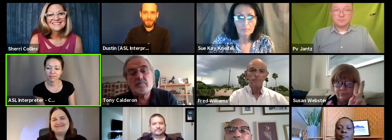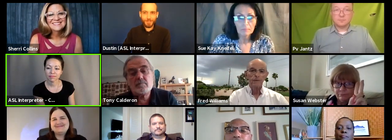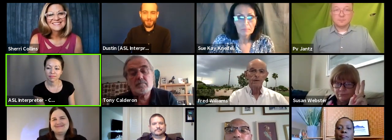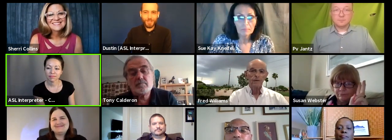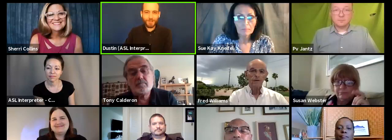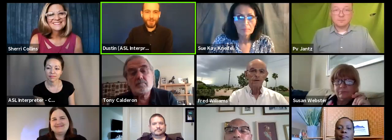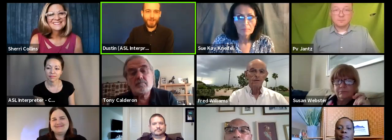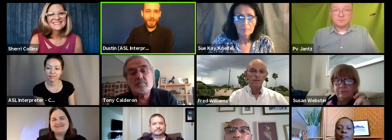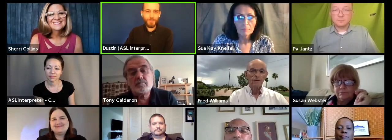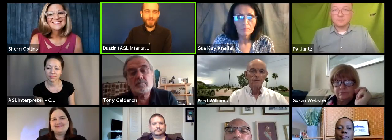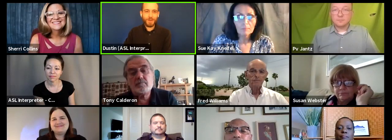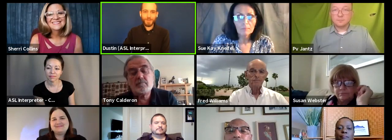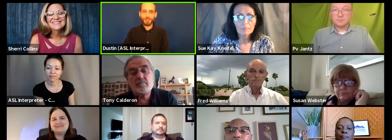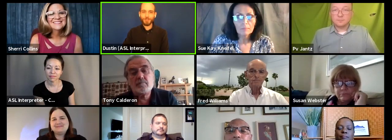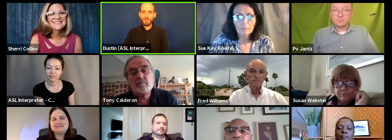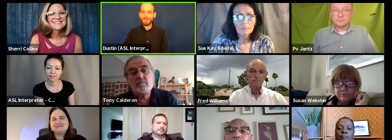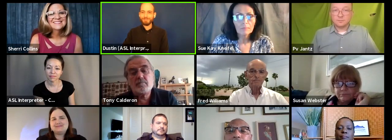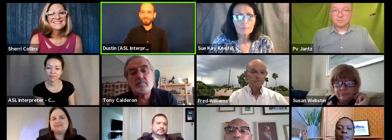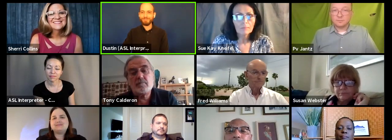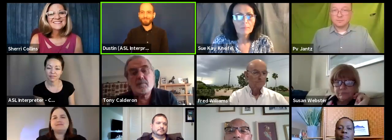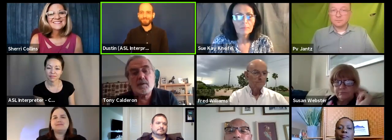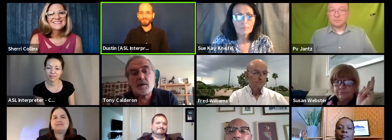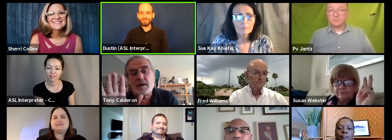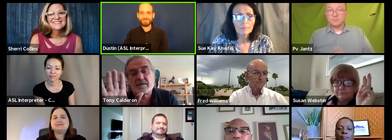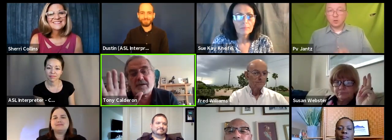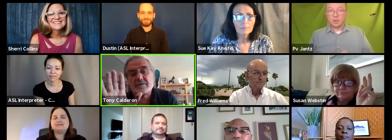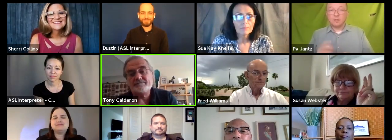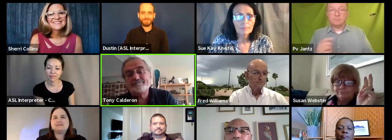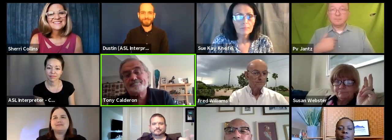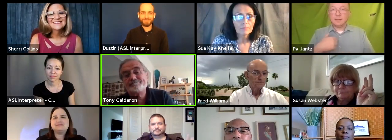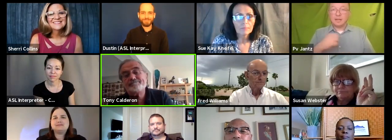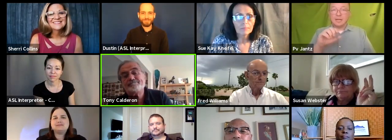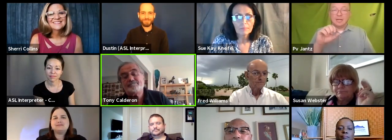This is Commissioner Cienko. I move that we adjourn the meeting.